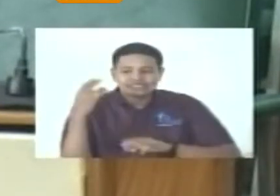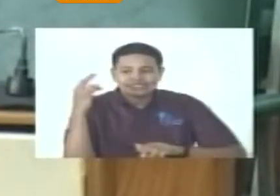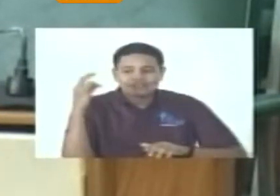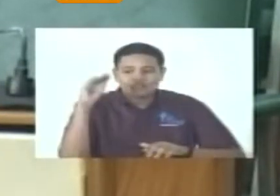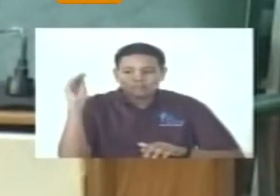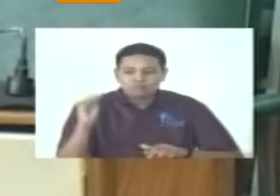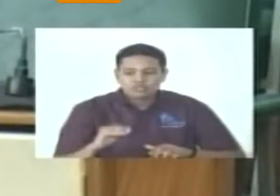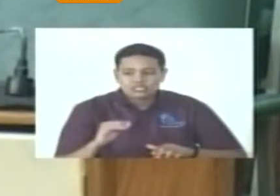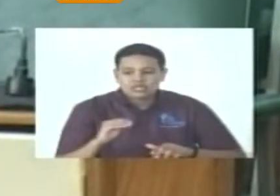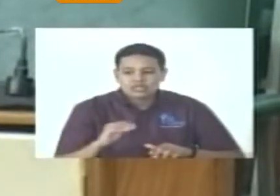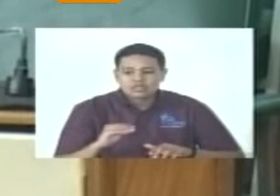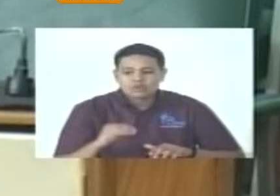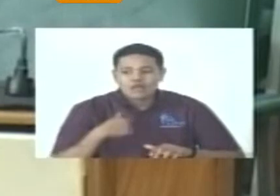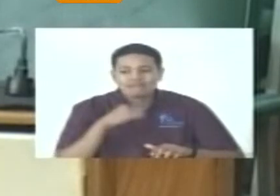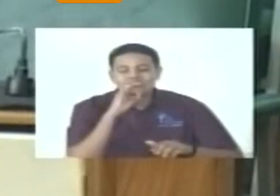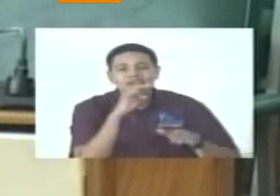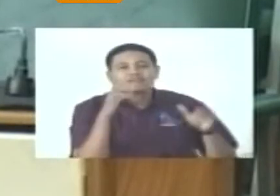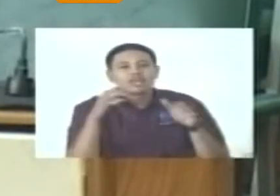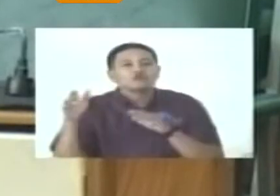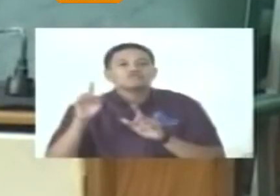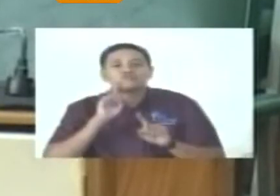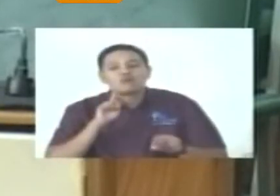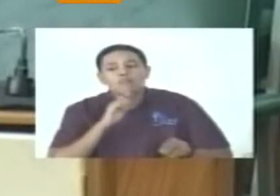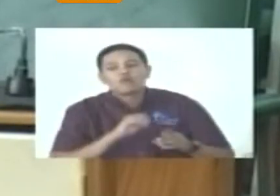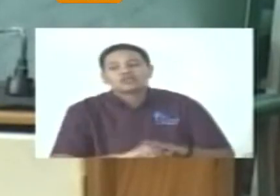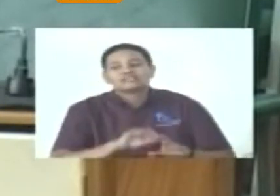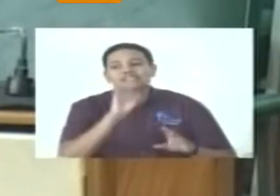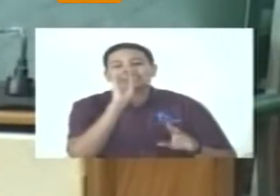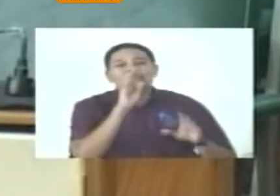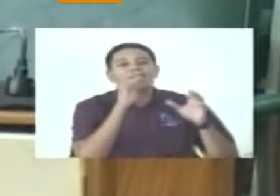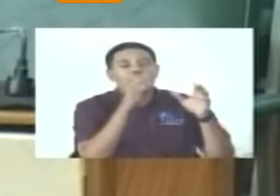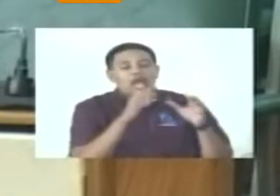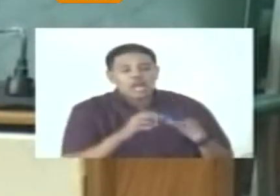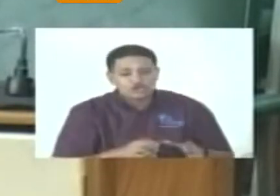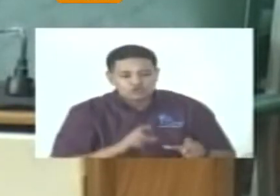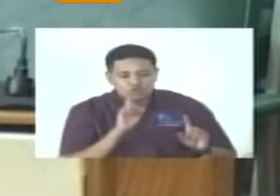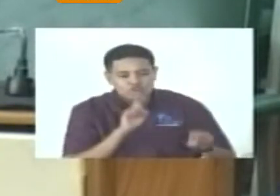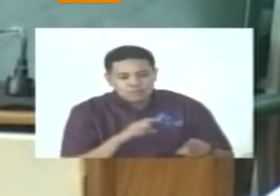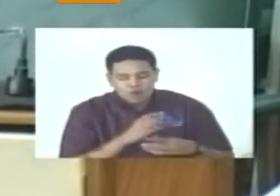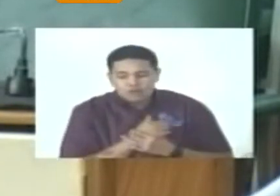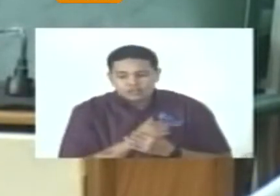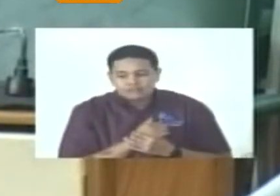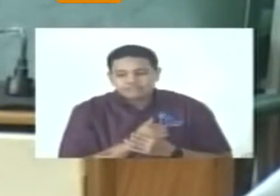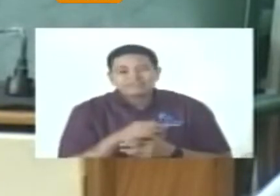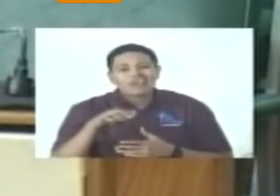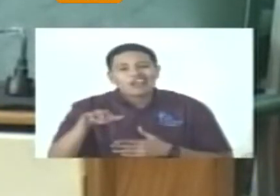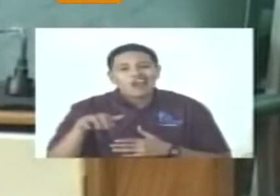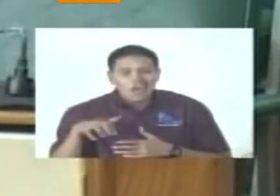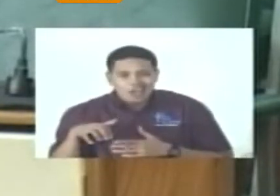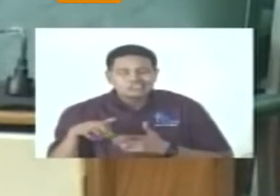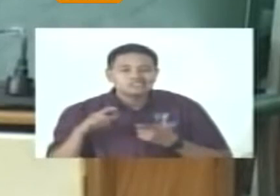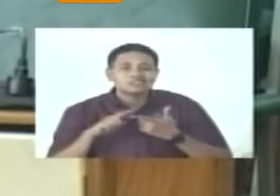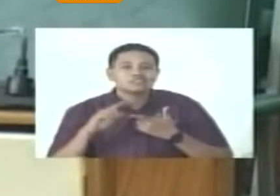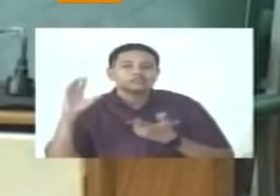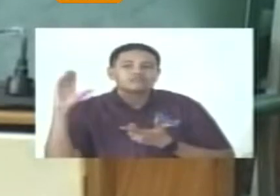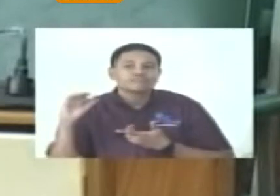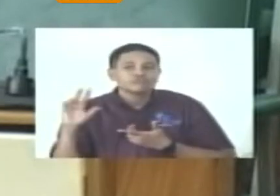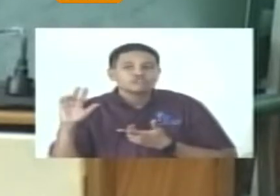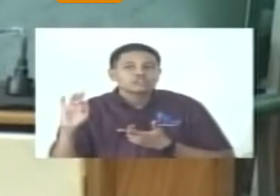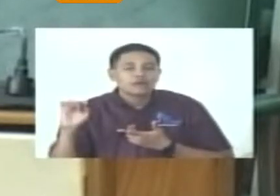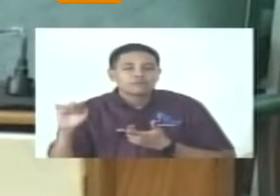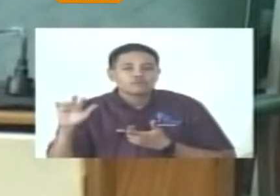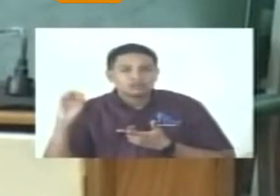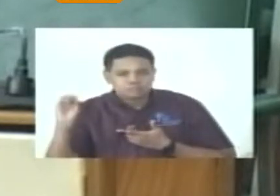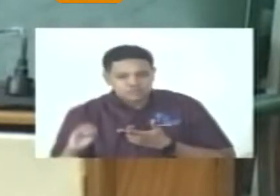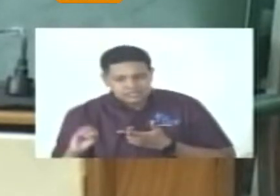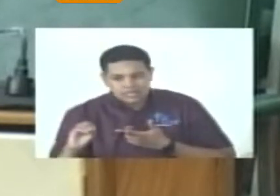17%. And we report crimes in 7 categories, right? Larceny was down